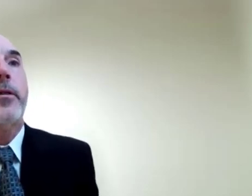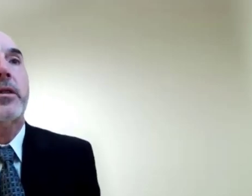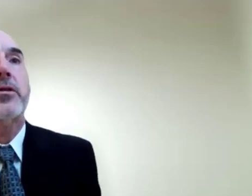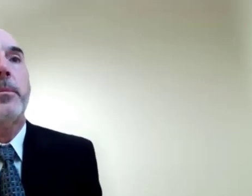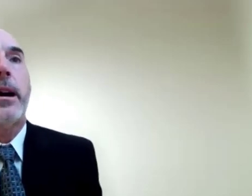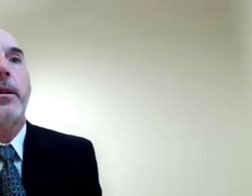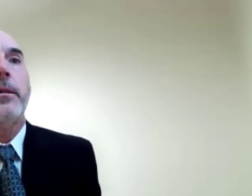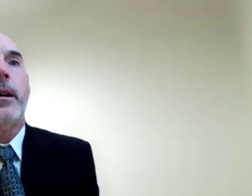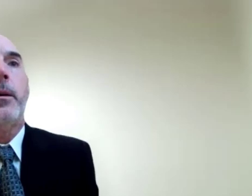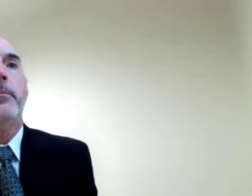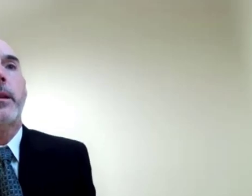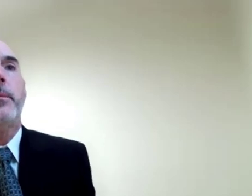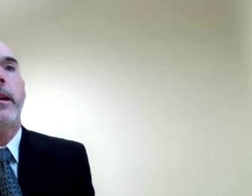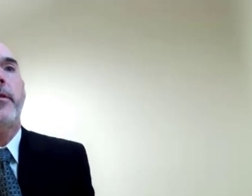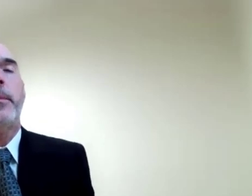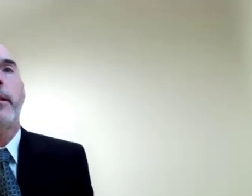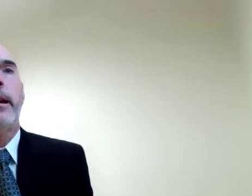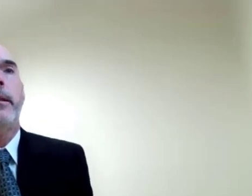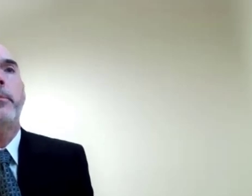We have a question about